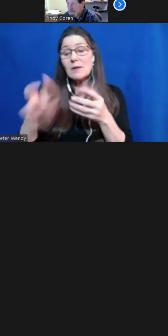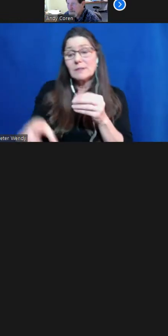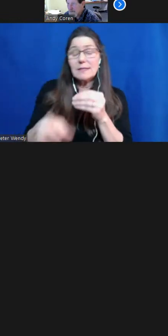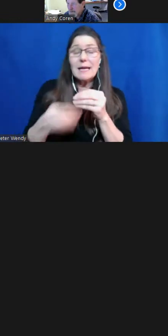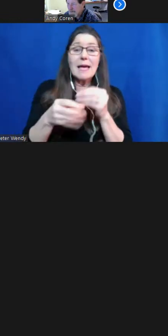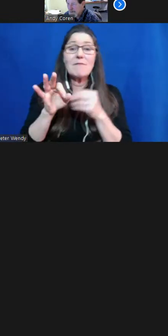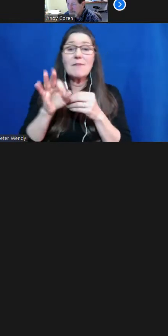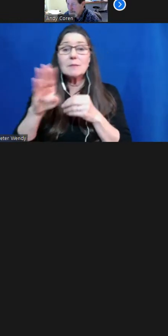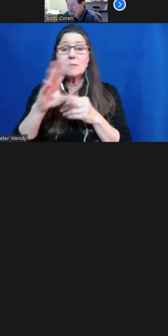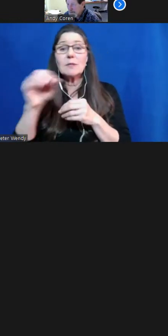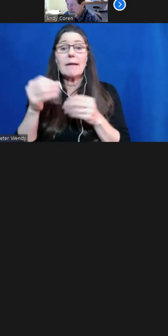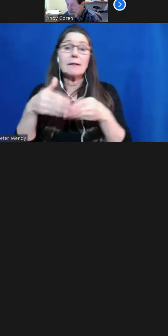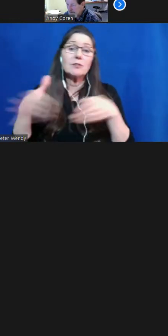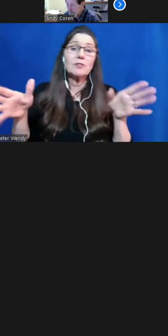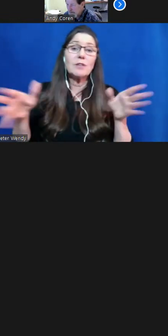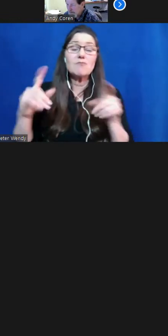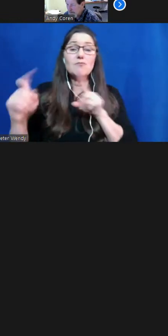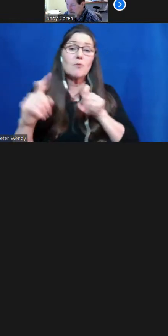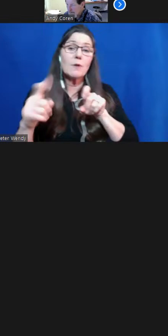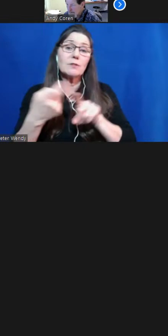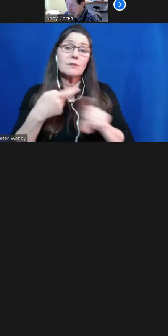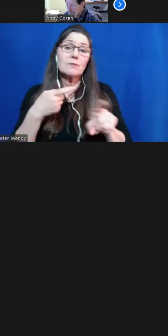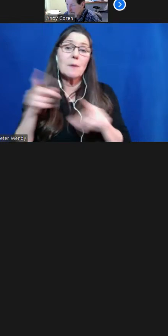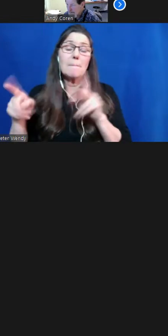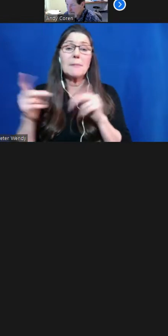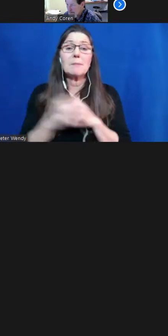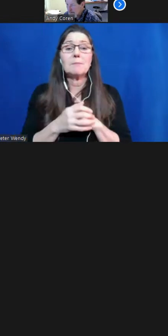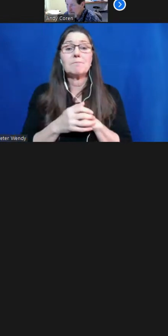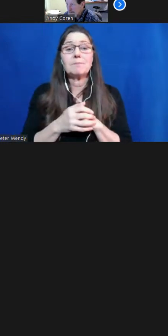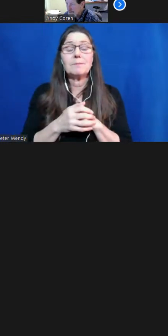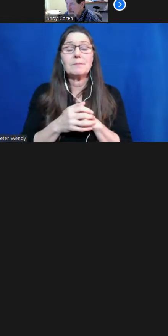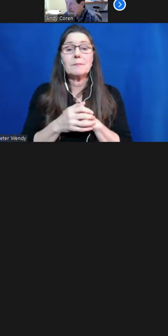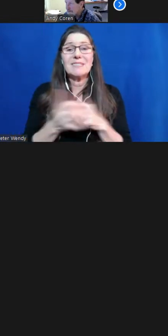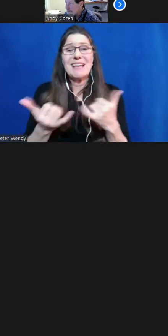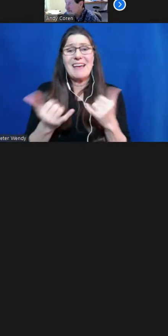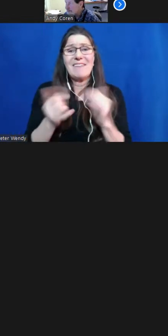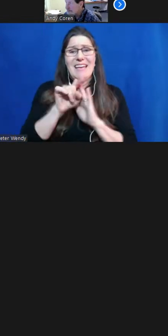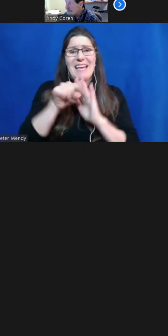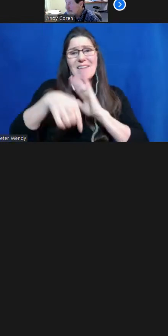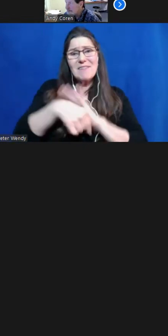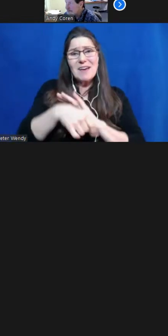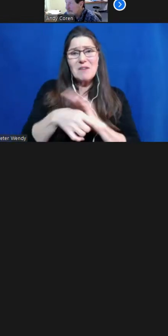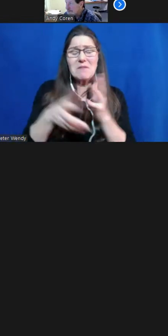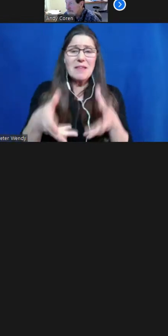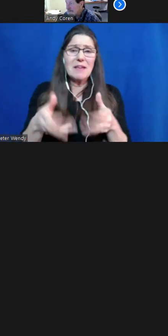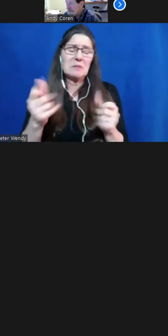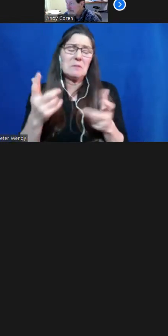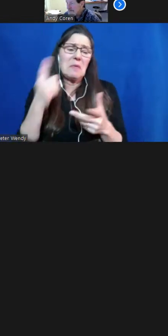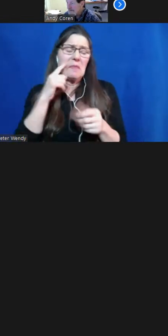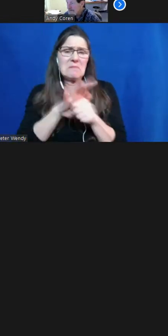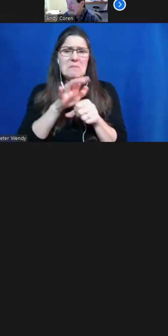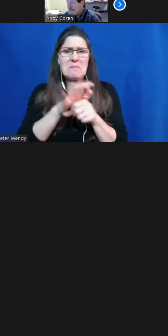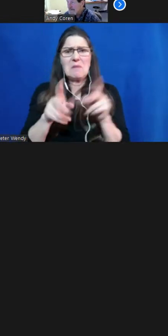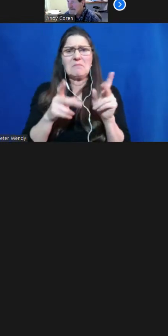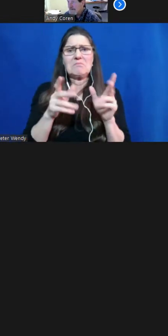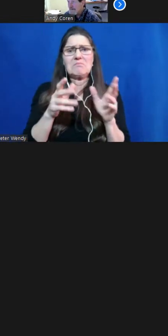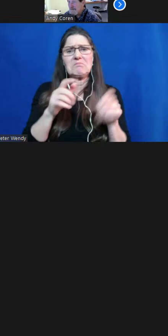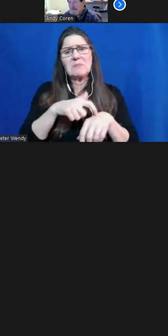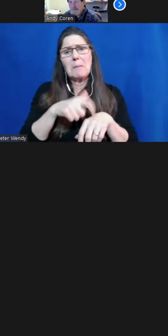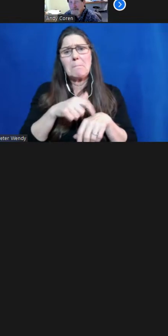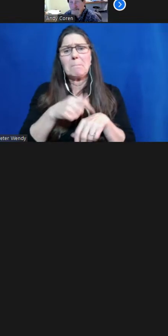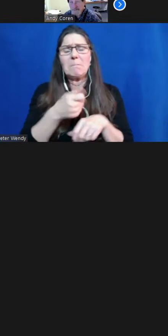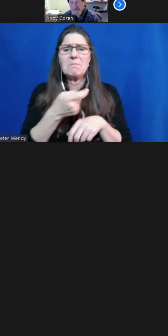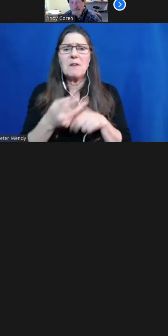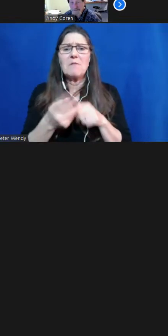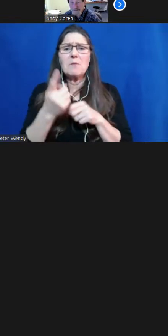public in there as well. So we have it 35 minutes, so I think we'll be able to get to everybody for at least a couple questions. So